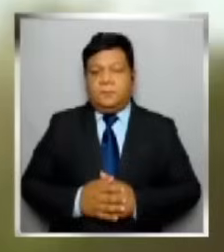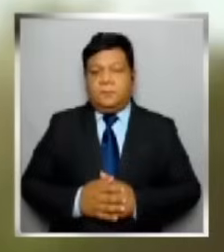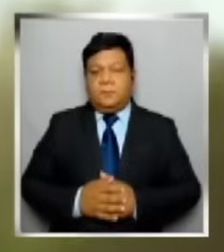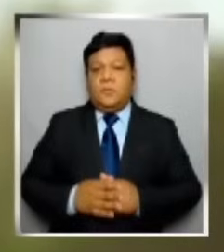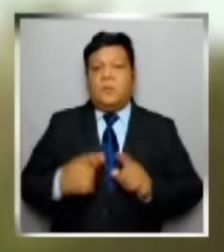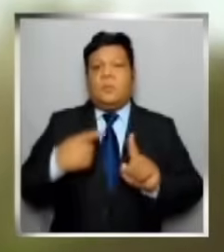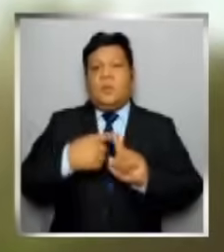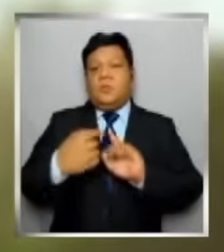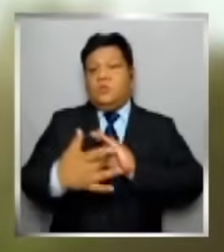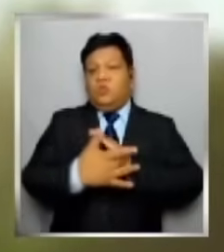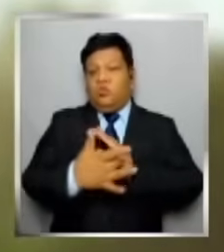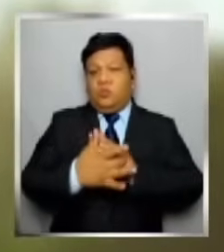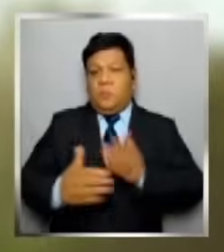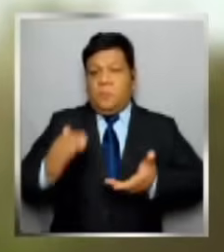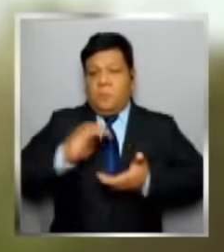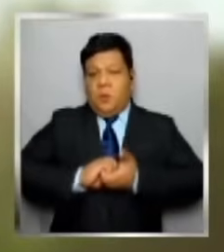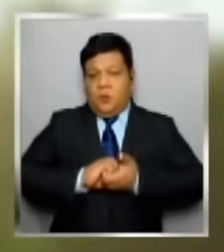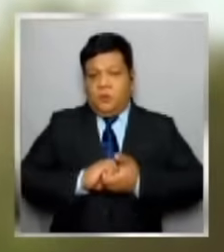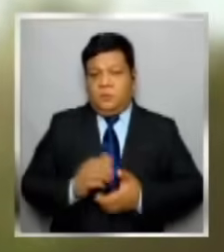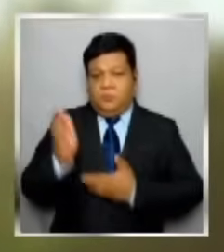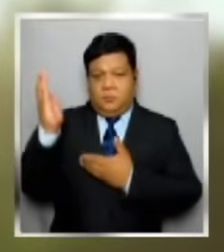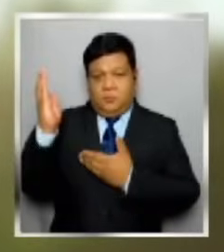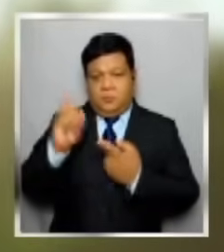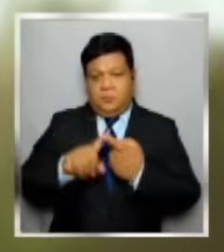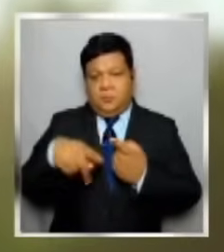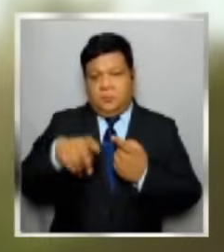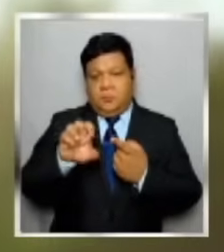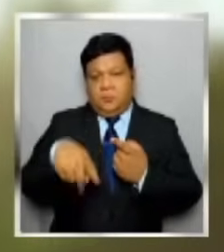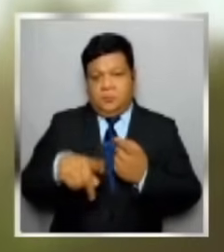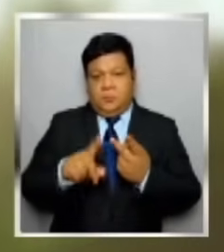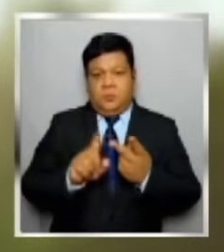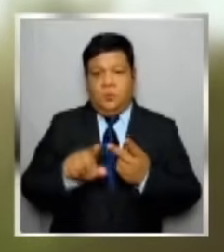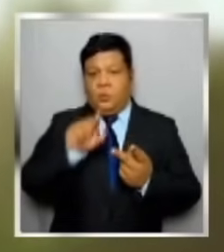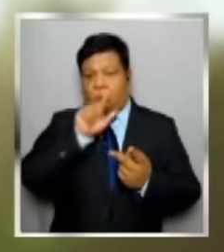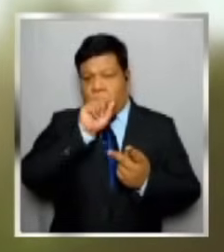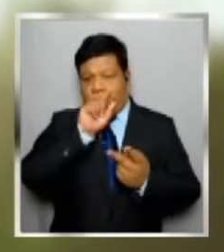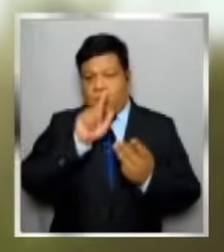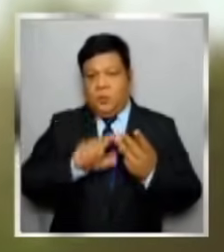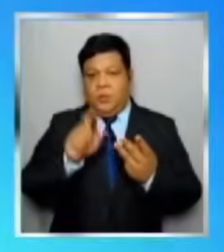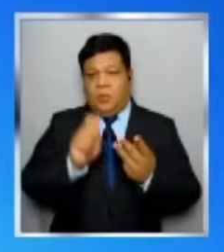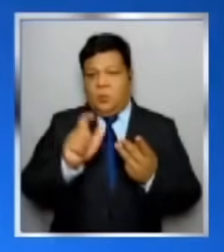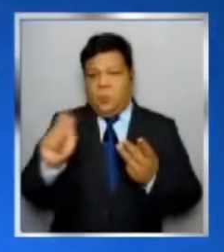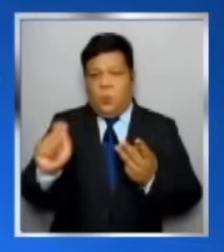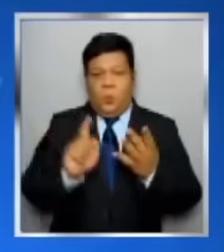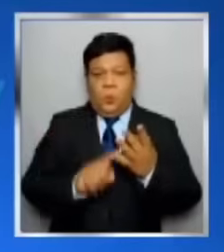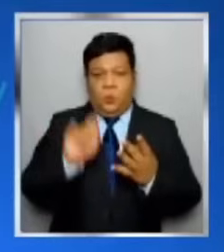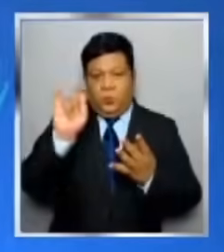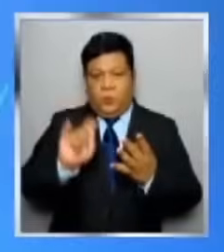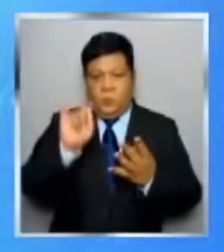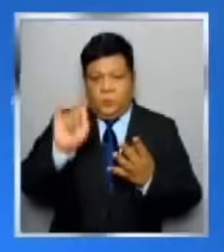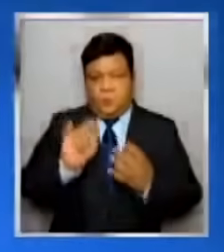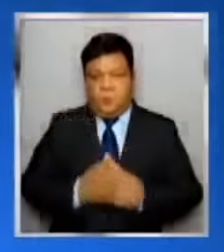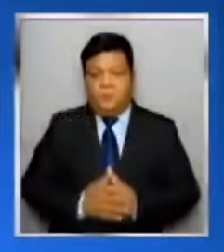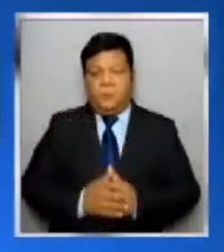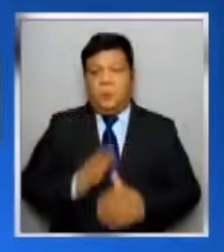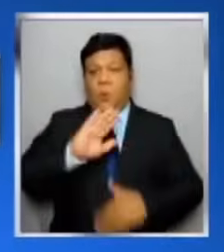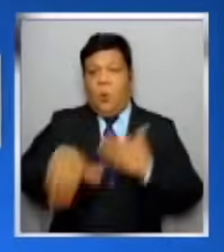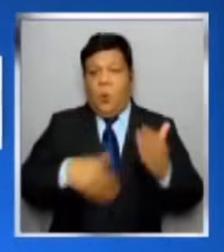partners, Philippine Entertainment Portal, Twitter, TikTok at YouTube. Lahat kami